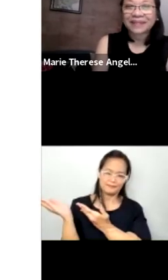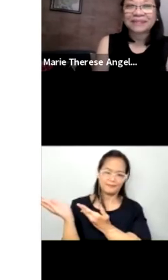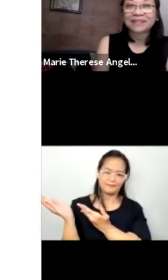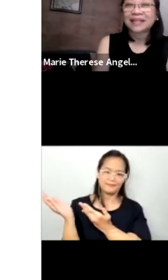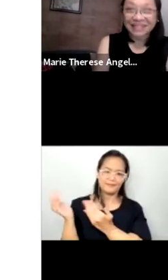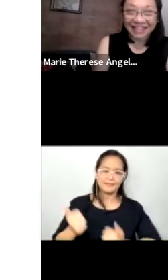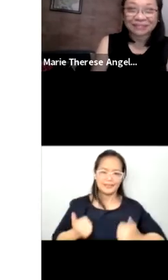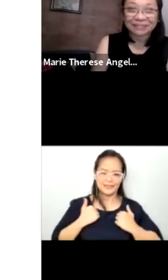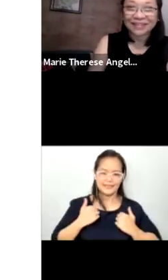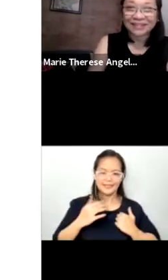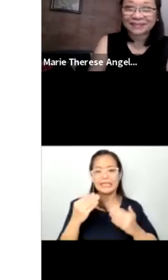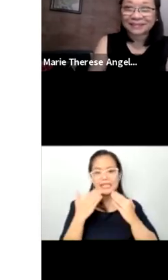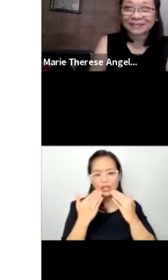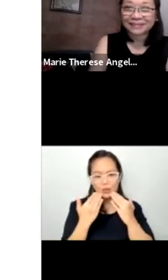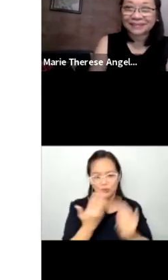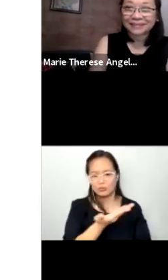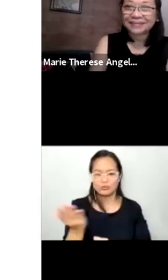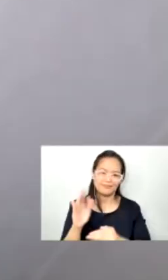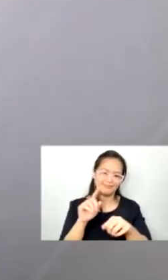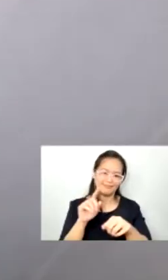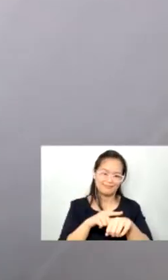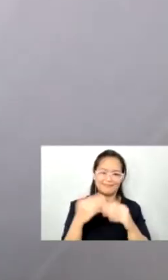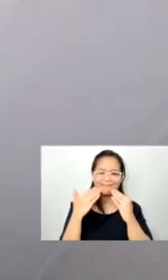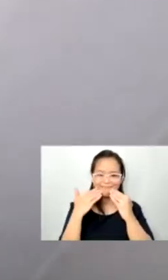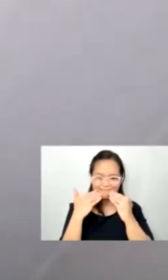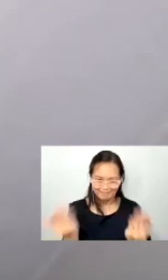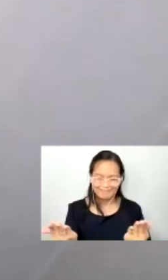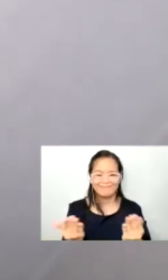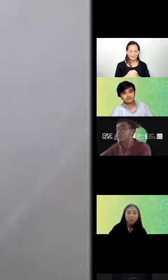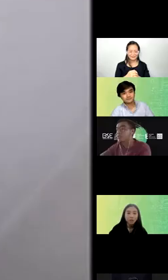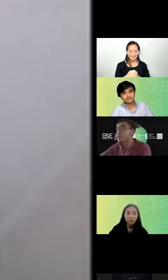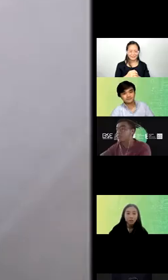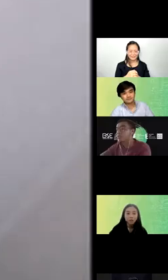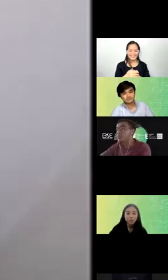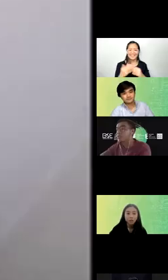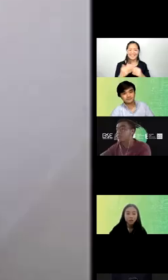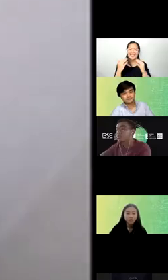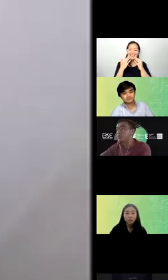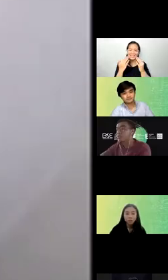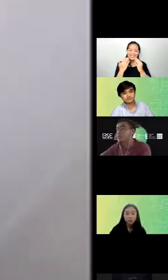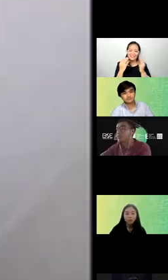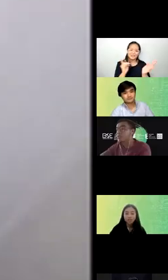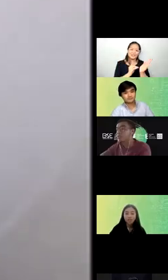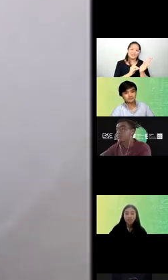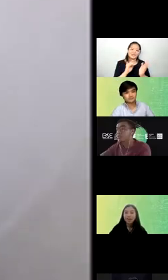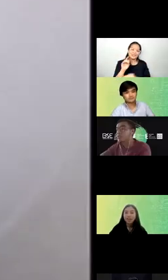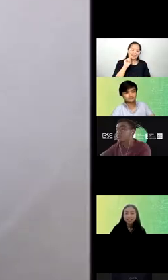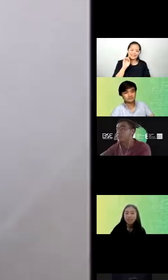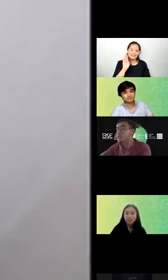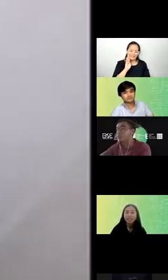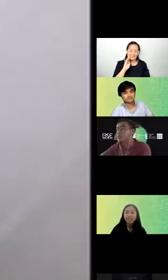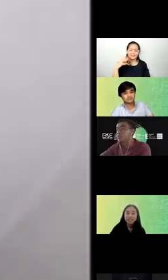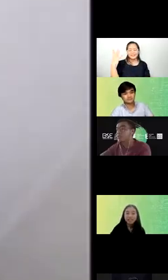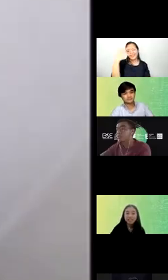for your time. Maraming maraming salamat. Thank you so much, Dr. Bustos. Ang ganda